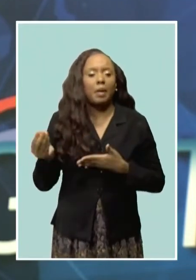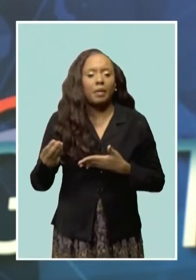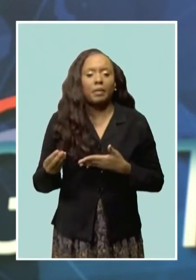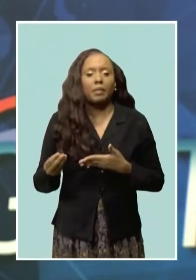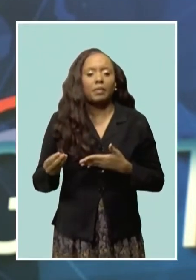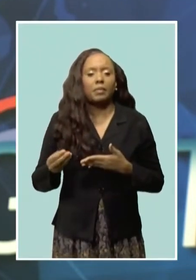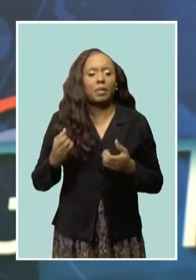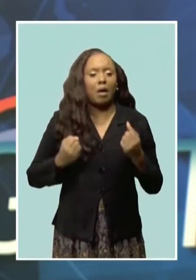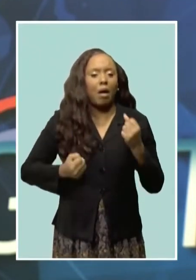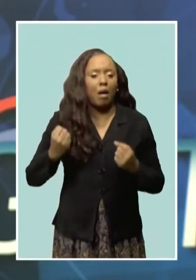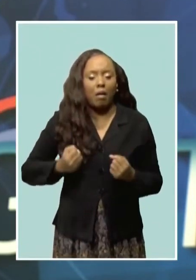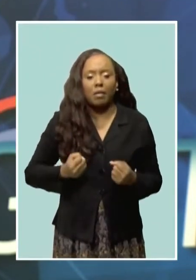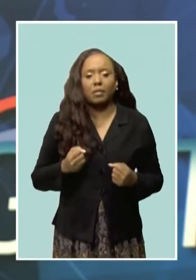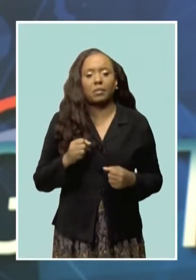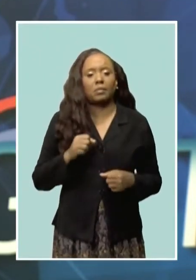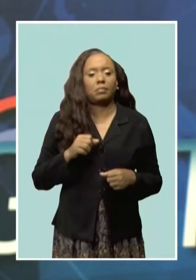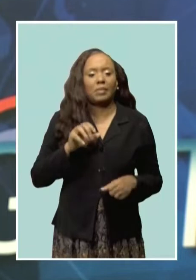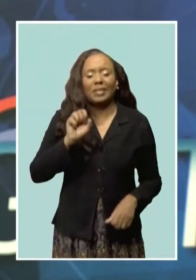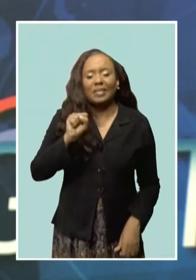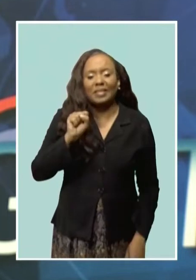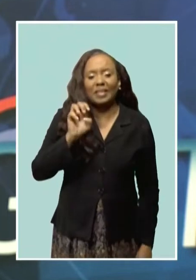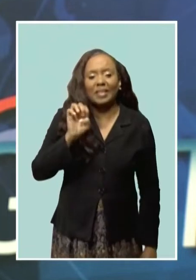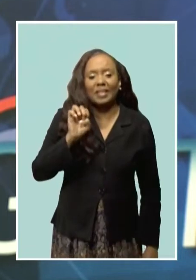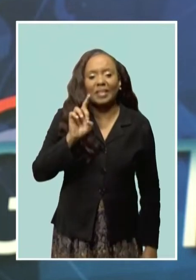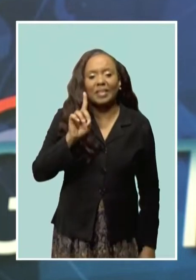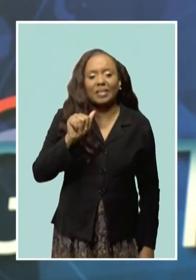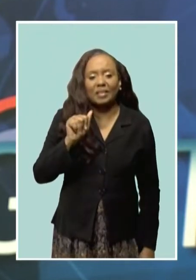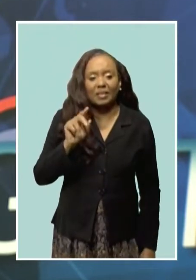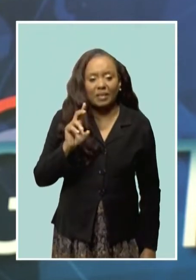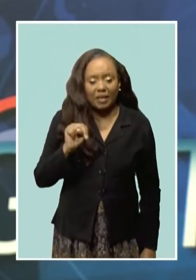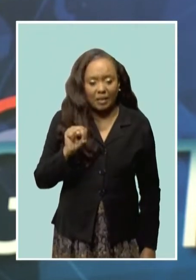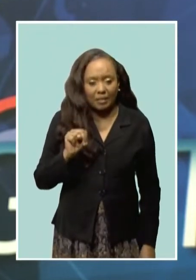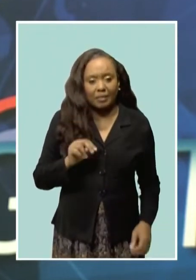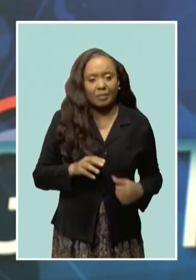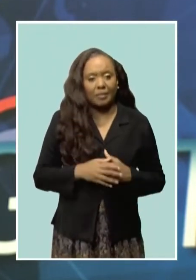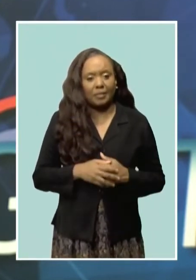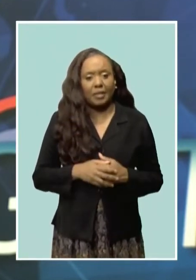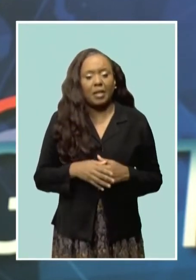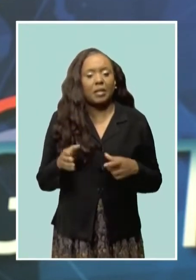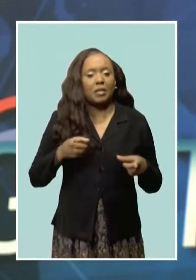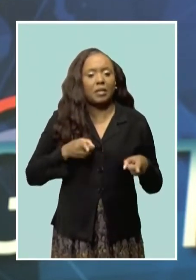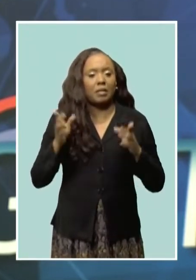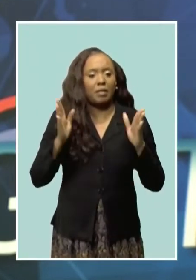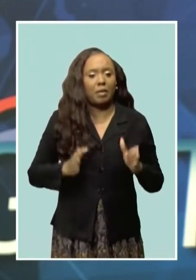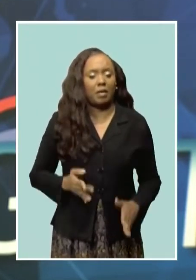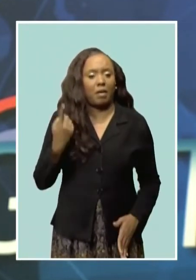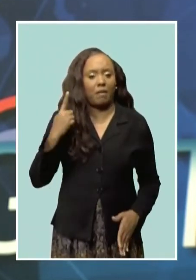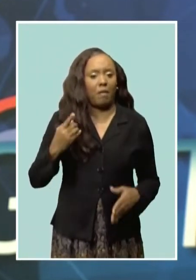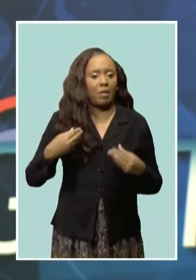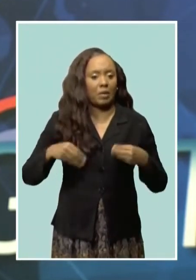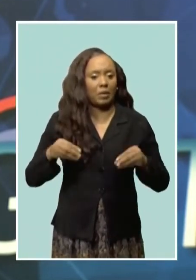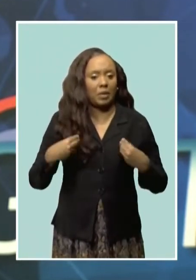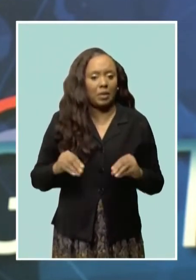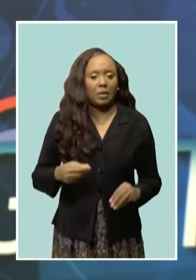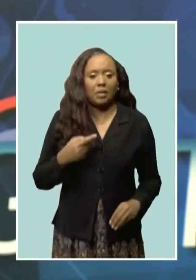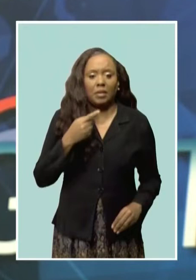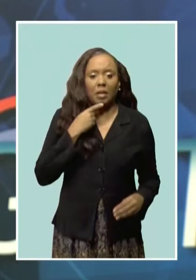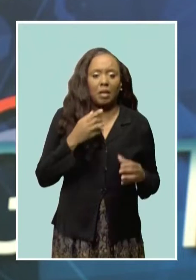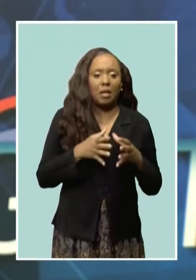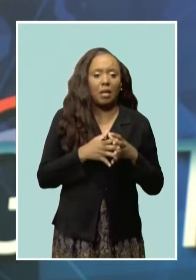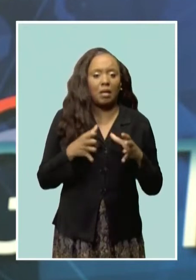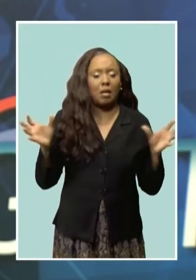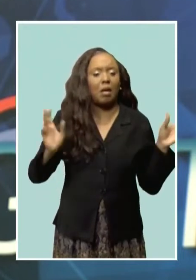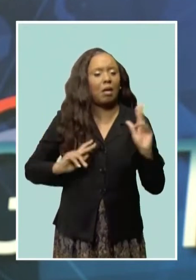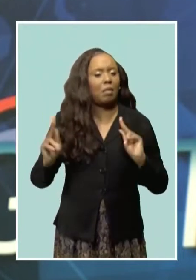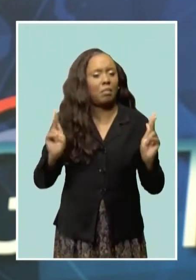dealers. Director of Sales at local Toyota dealers NASCO Limited, Roger Moore, told the business report a number of factors